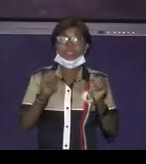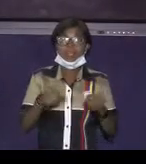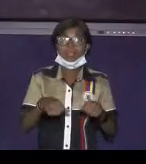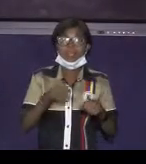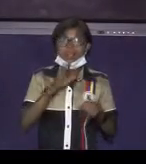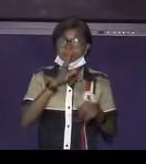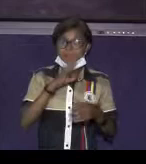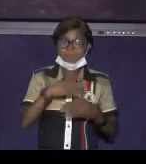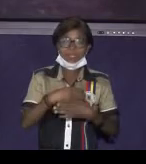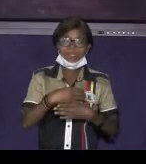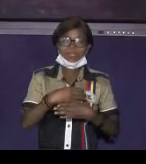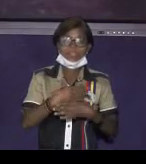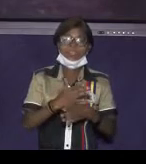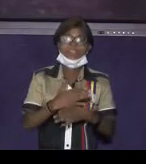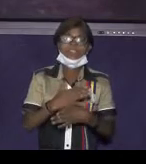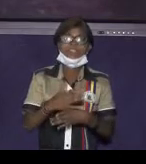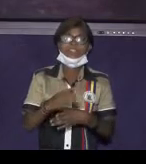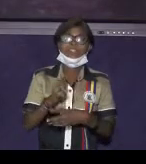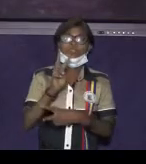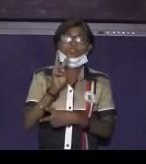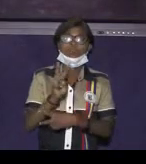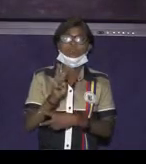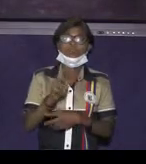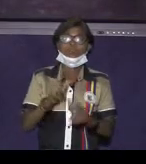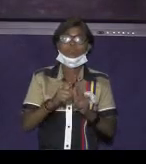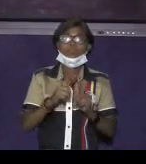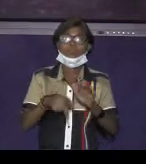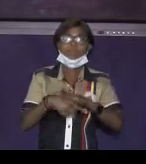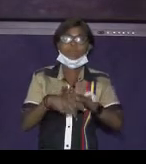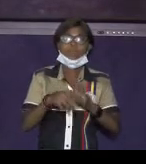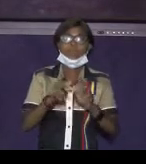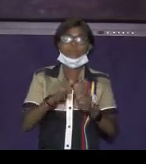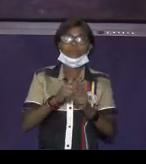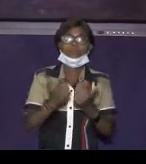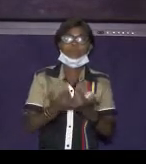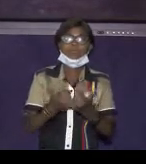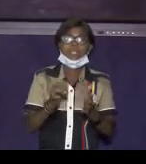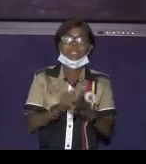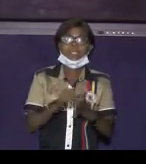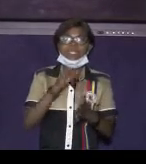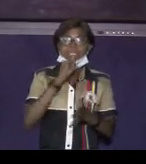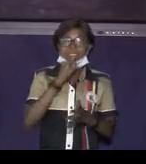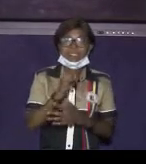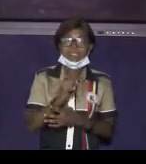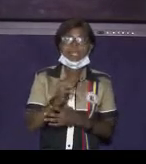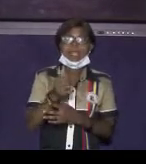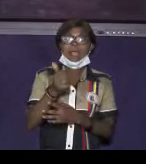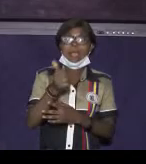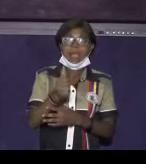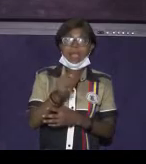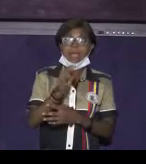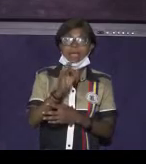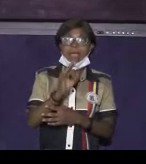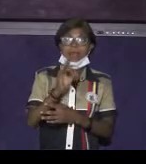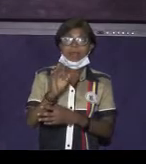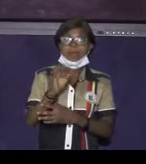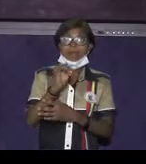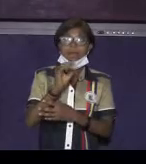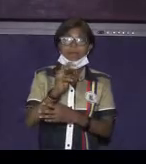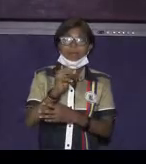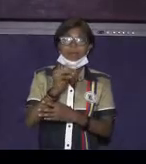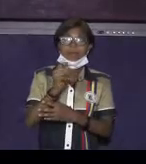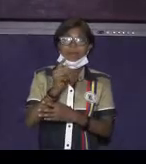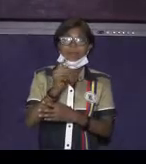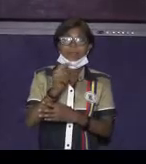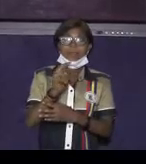Sentences can be divided into 2 primary groups. That is the affirmative, or what we call the positive,